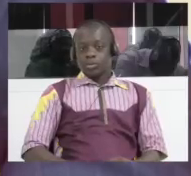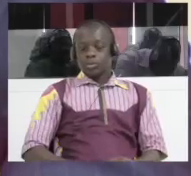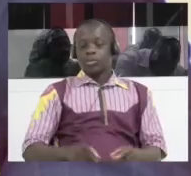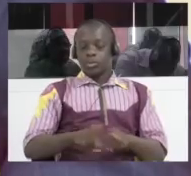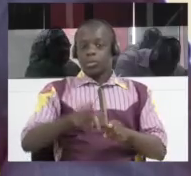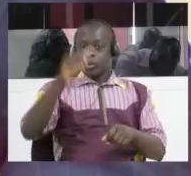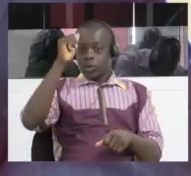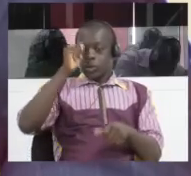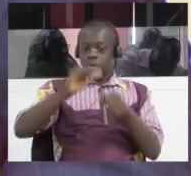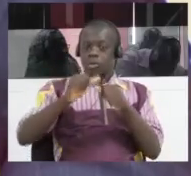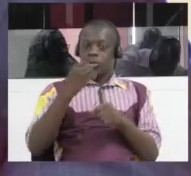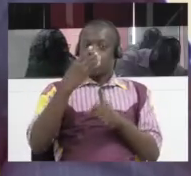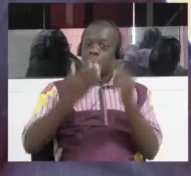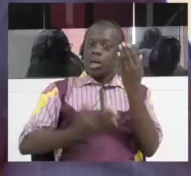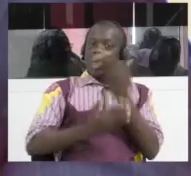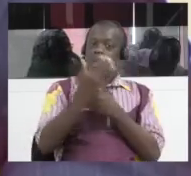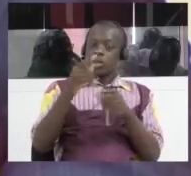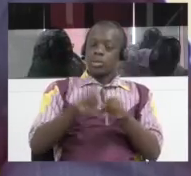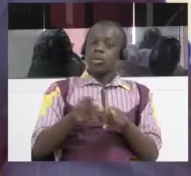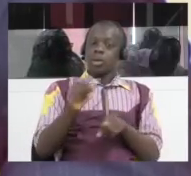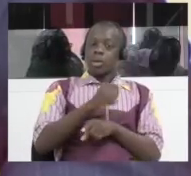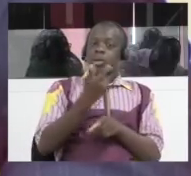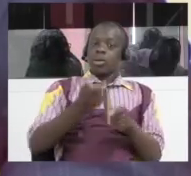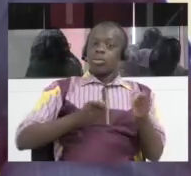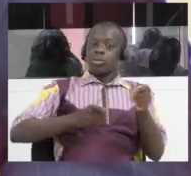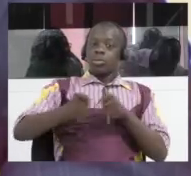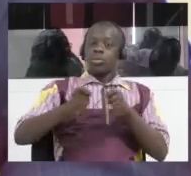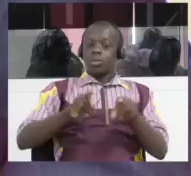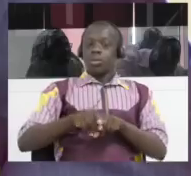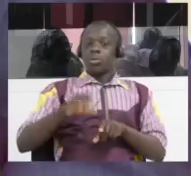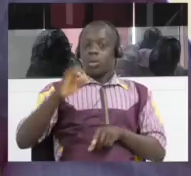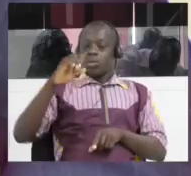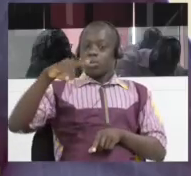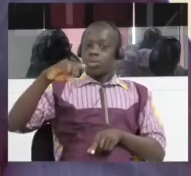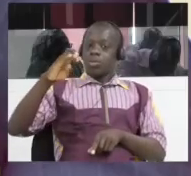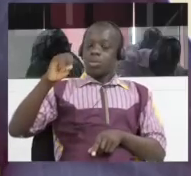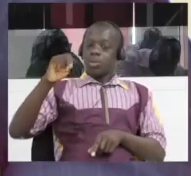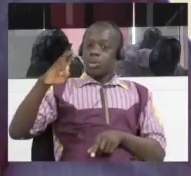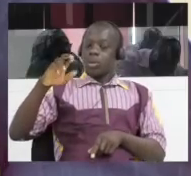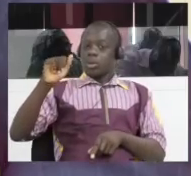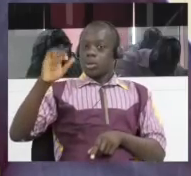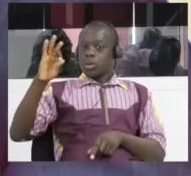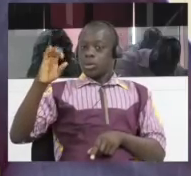You remember you testified earlier that one of them was commander of operations, correct?